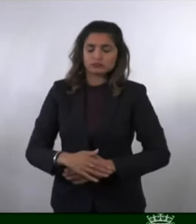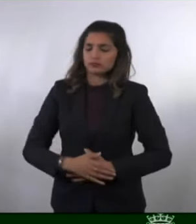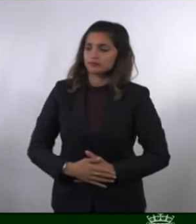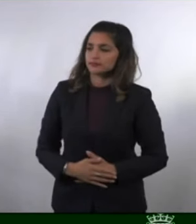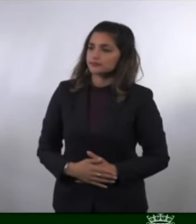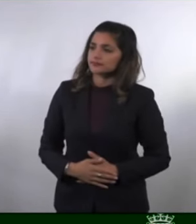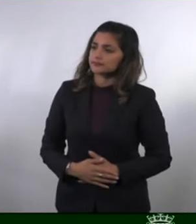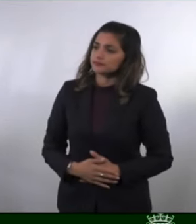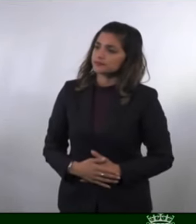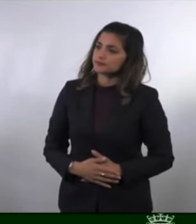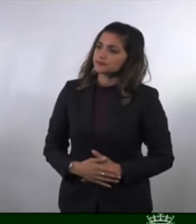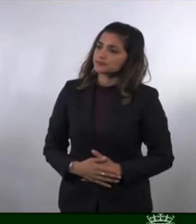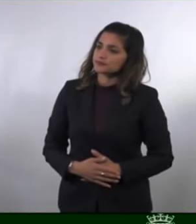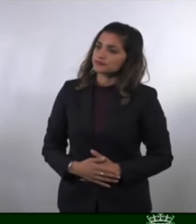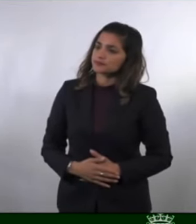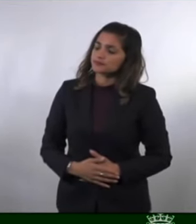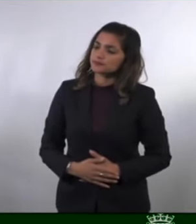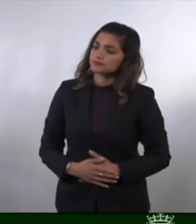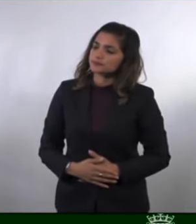Swansea to Geraint Davis.